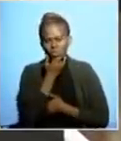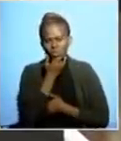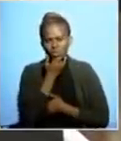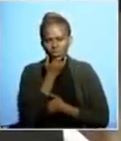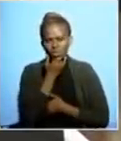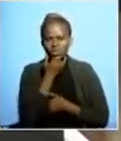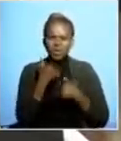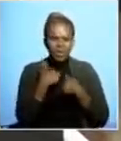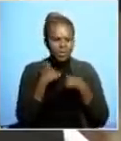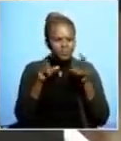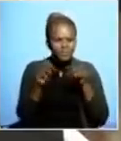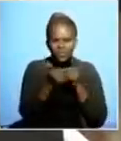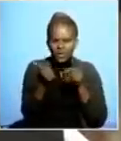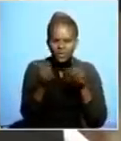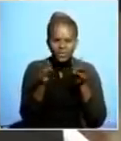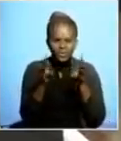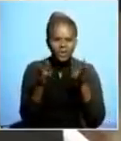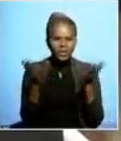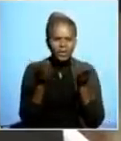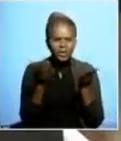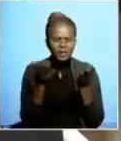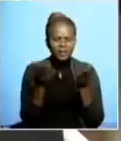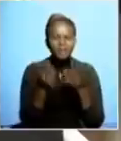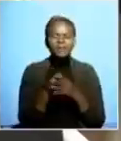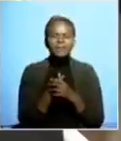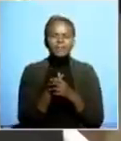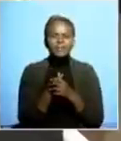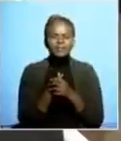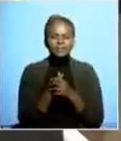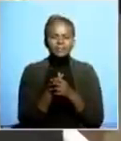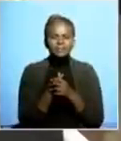ground. There is no middle ground.